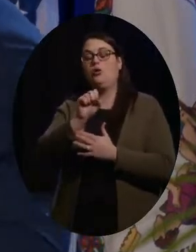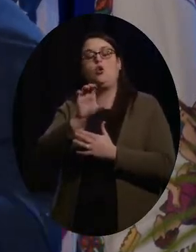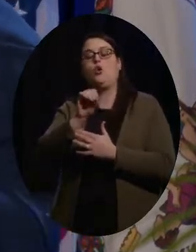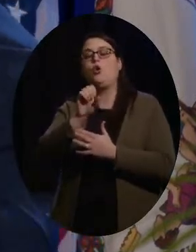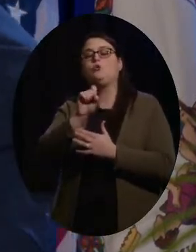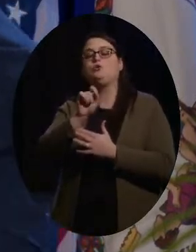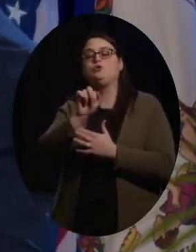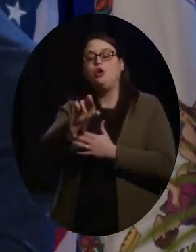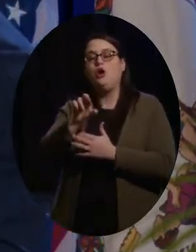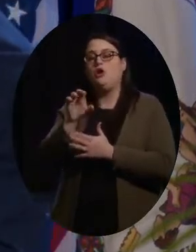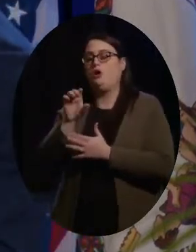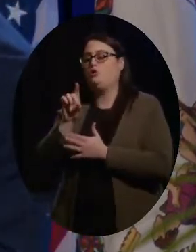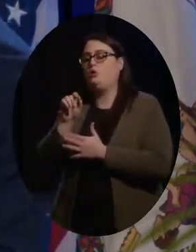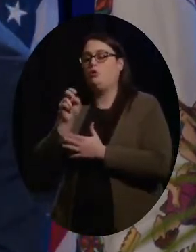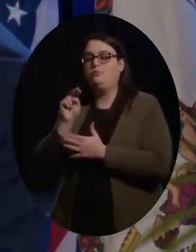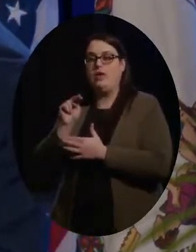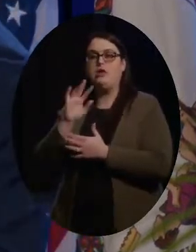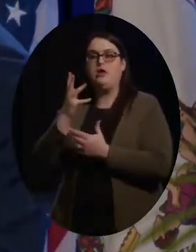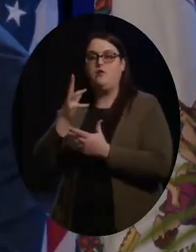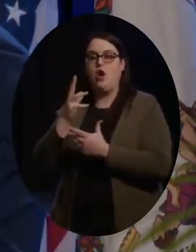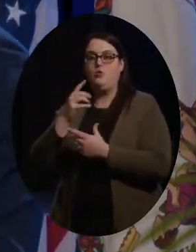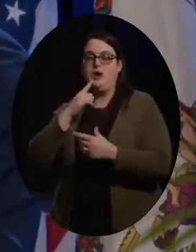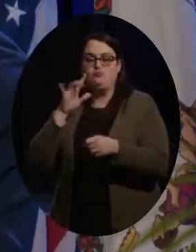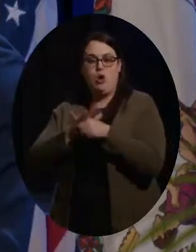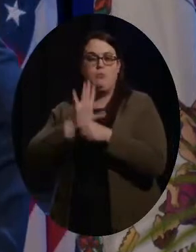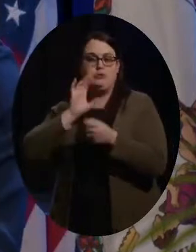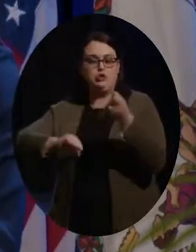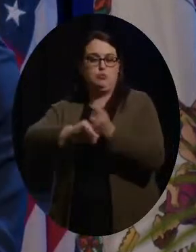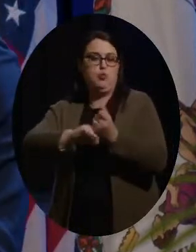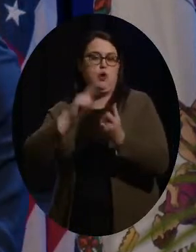committed their support for this initiative.